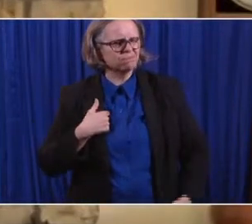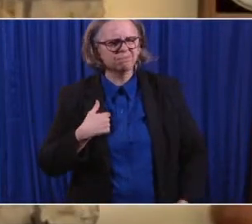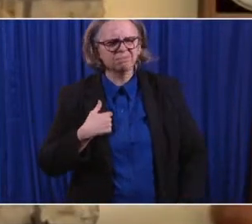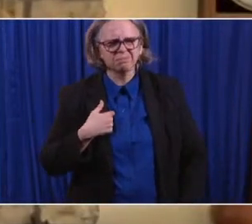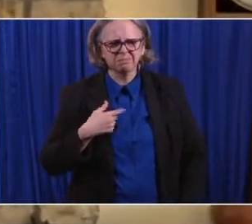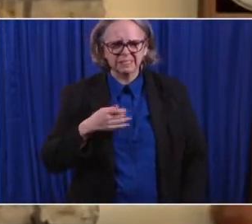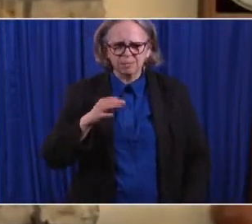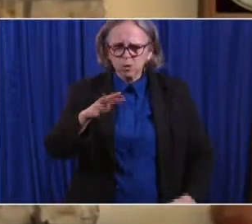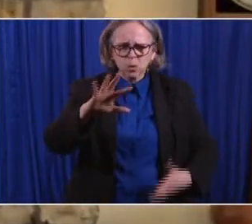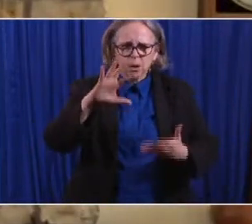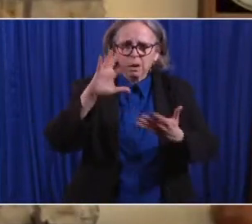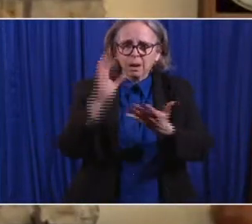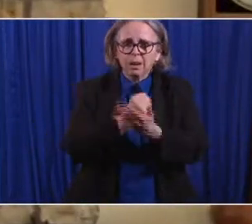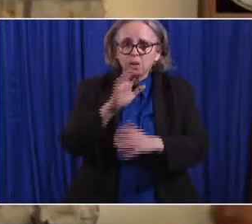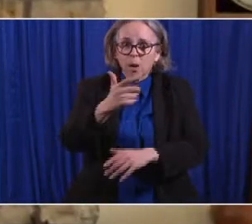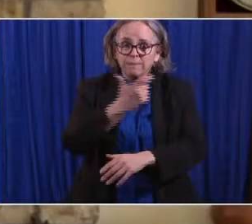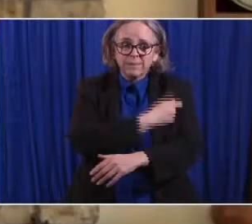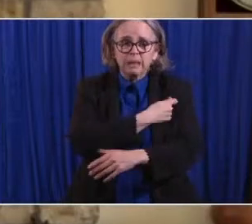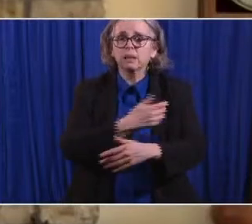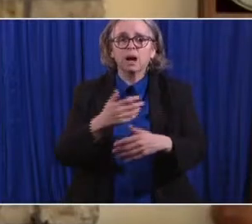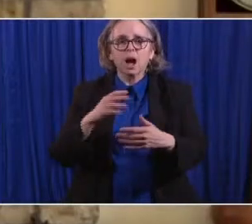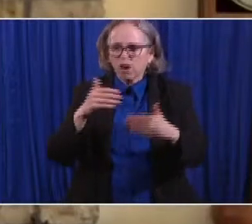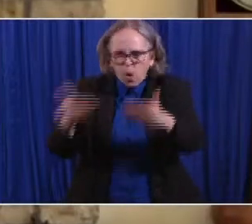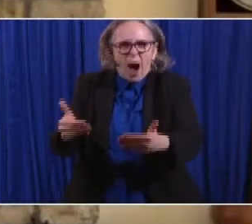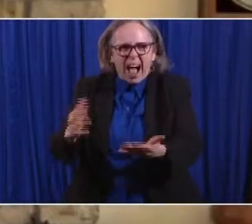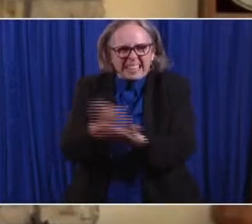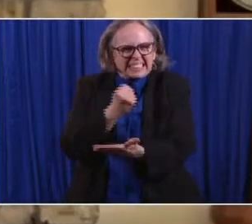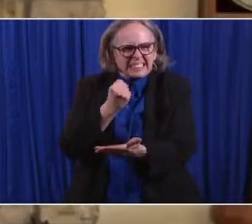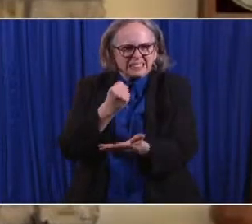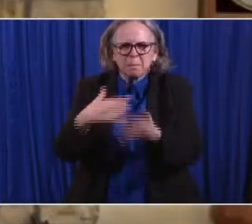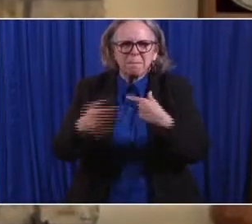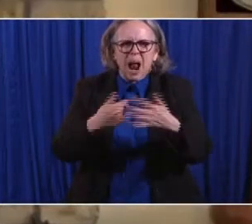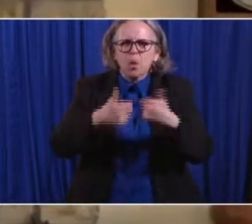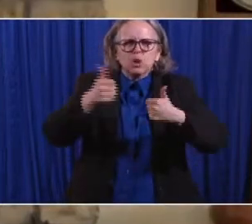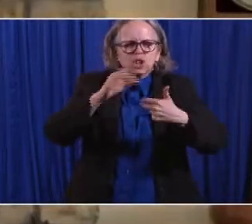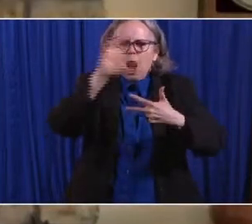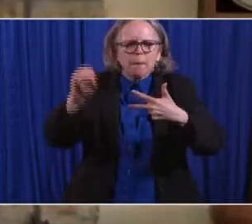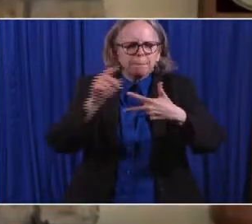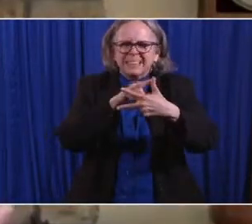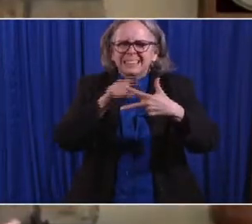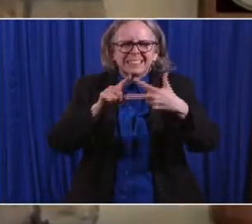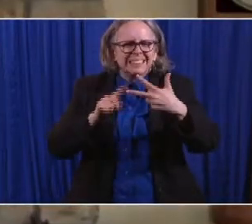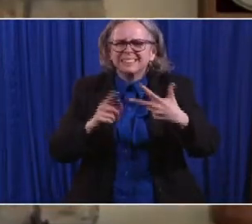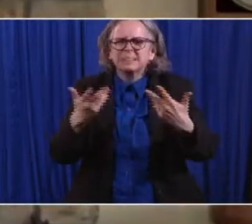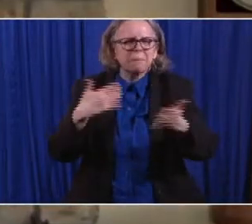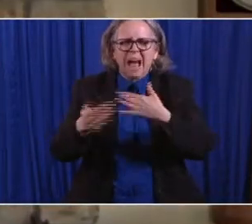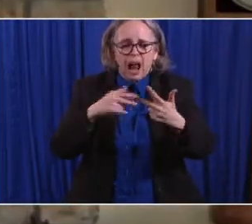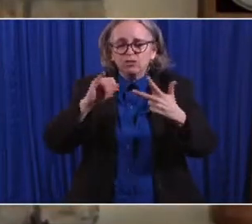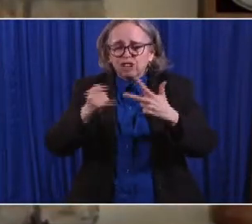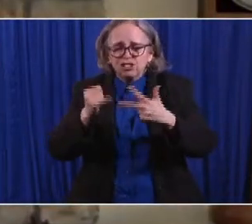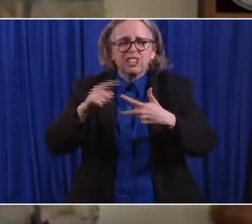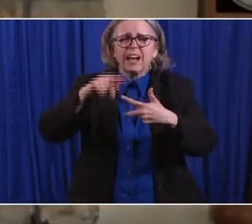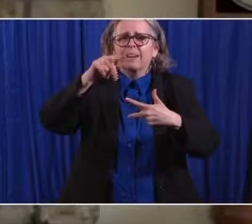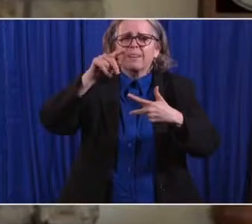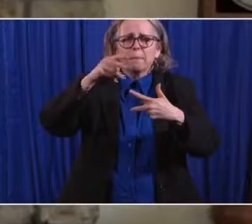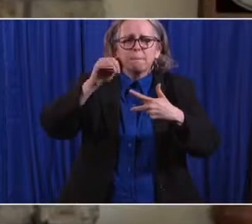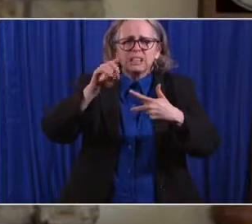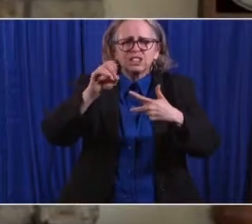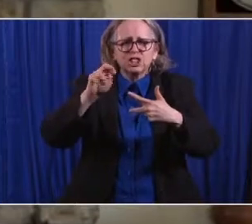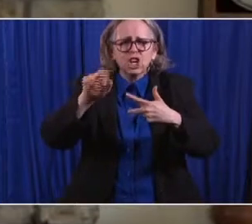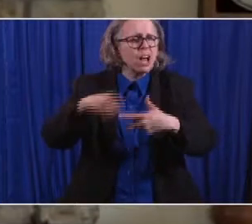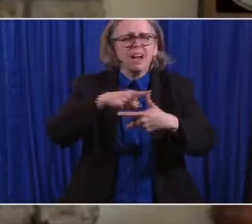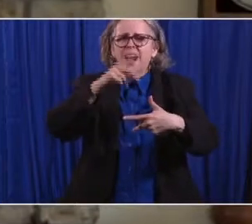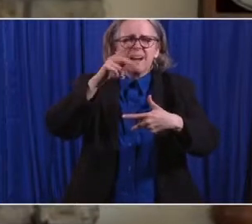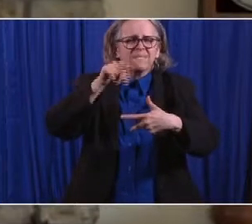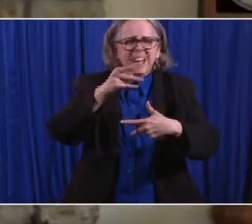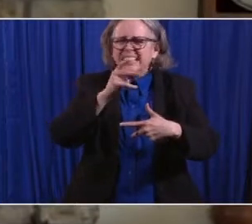We've seen tragically too many cases where someone got the vaccine and it was too late.